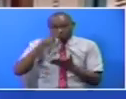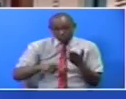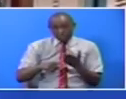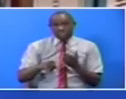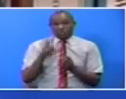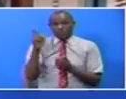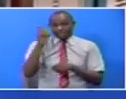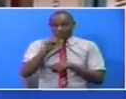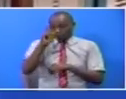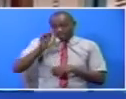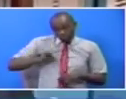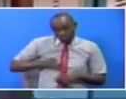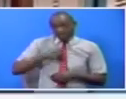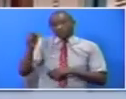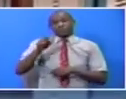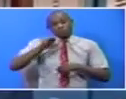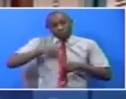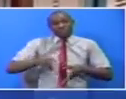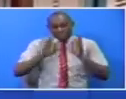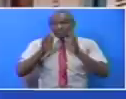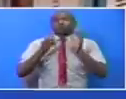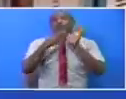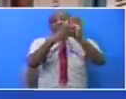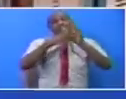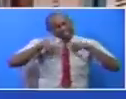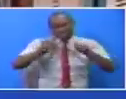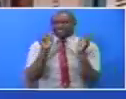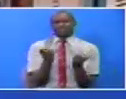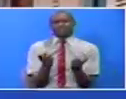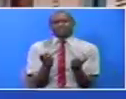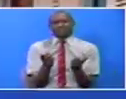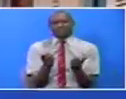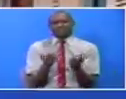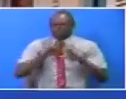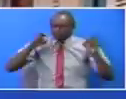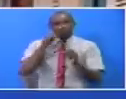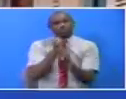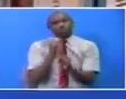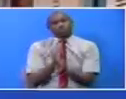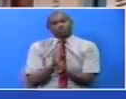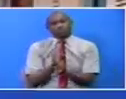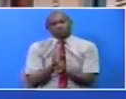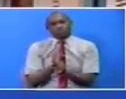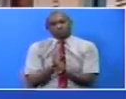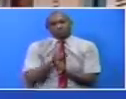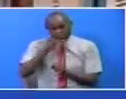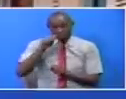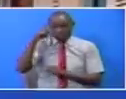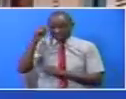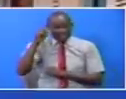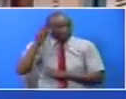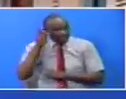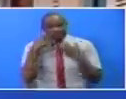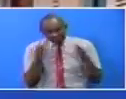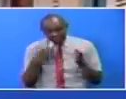a daring lady who went to the street to advertise herself and look for a job. So from KTN we learned